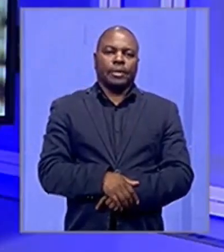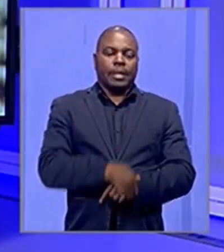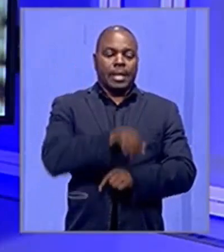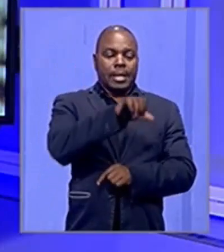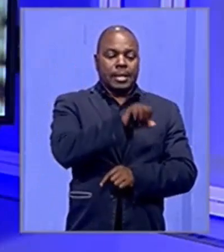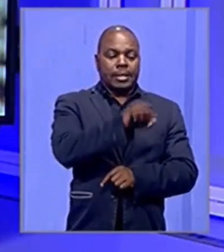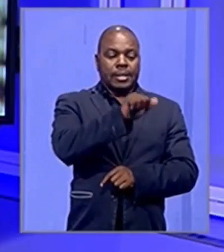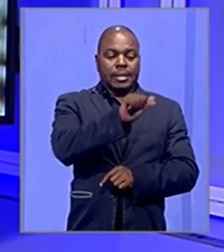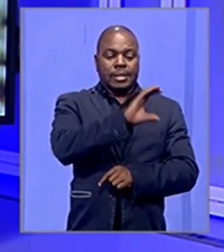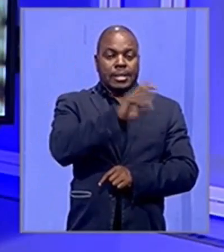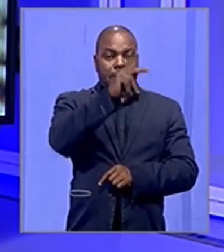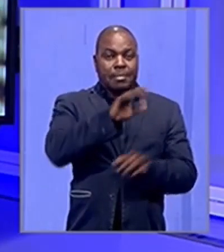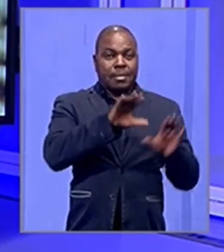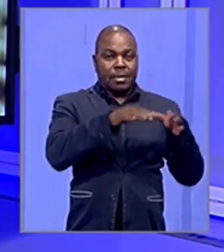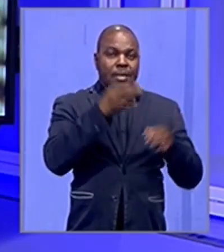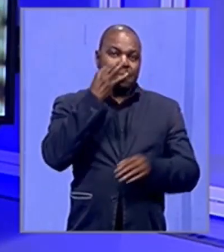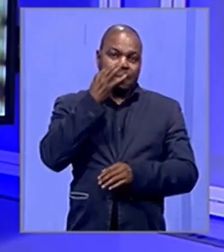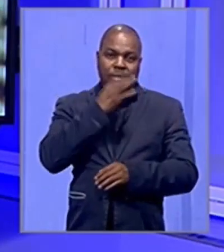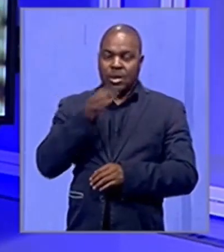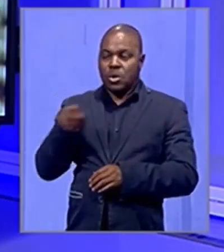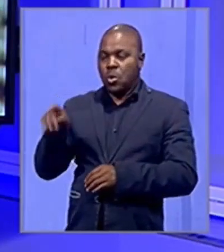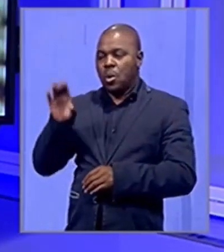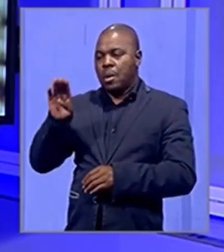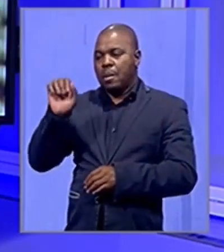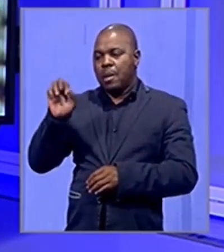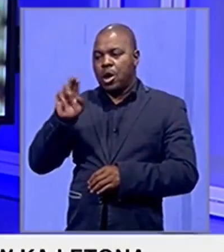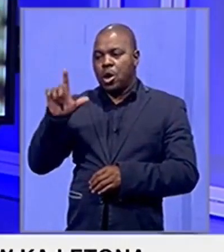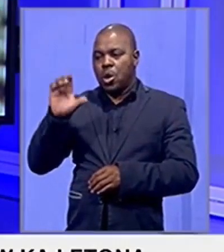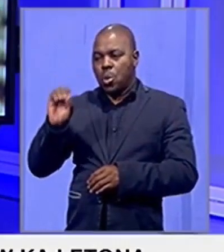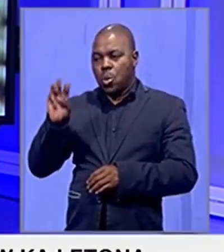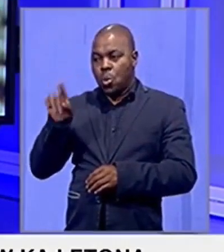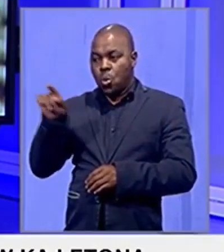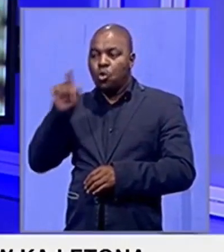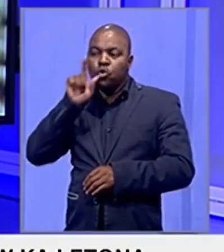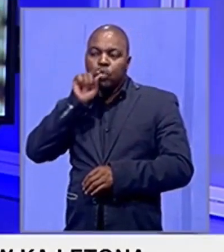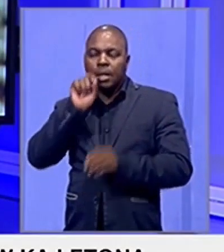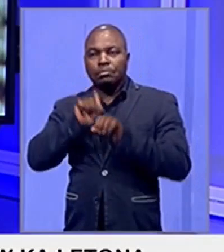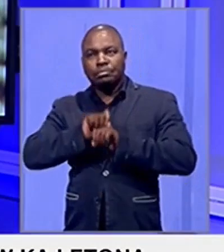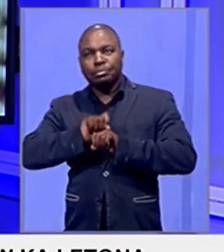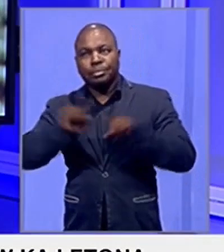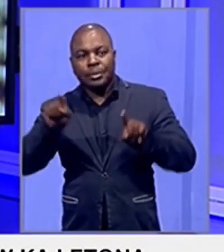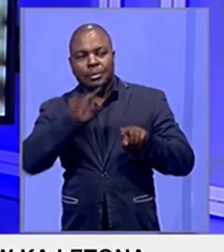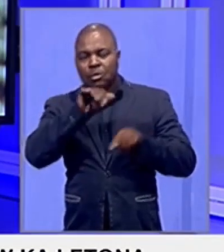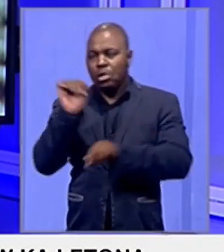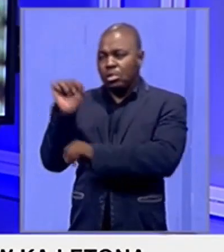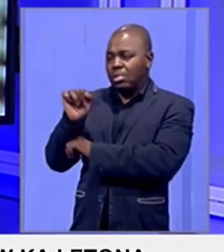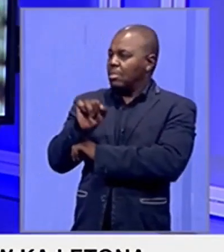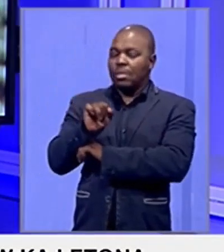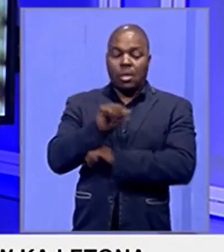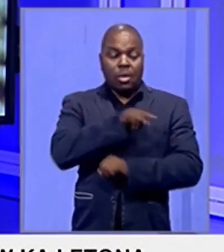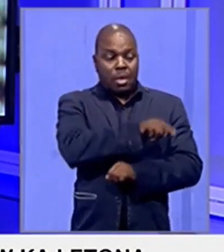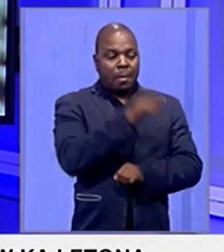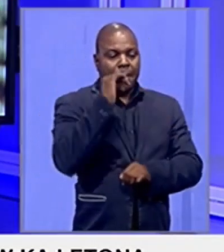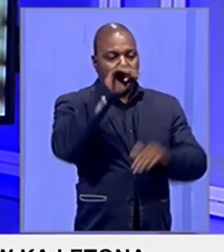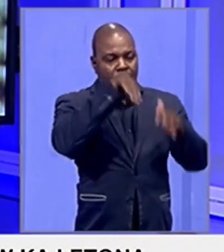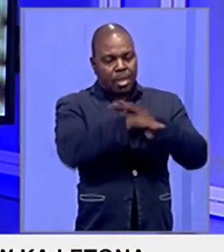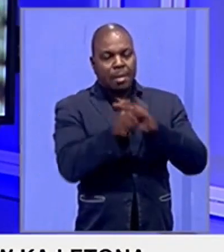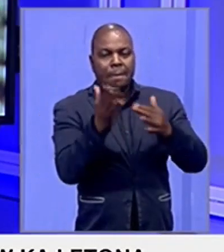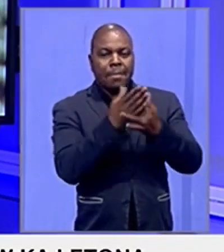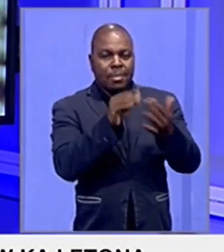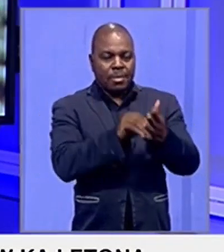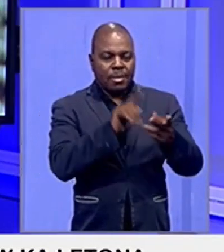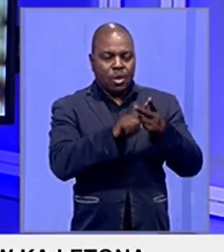SACP e re dipolelo tsa Nicole Balo ho Twitter ha di a lokela ho nkuwa di le bobebe. Maobane mokga o hlahletse diqosolo ya Commission ya Naha ya